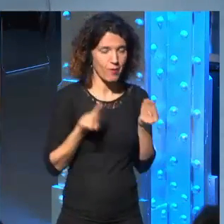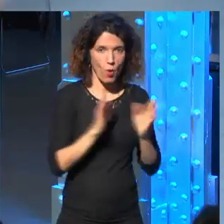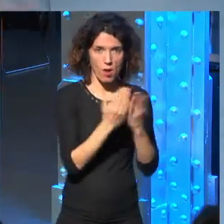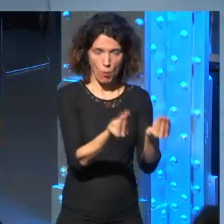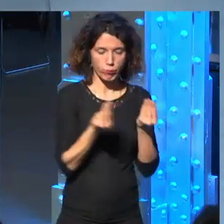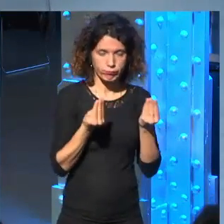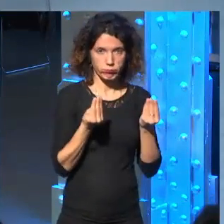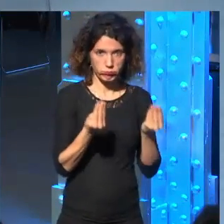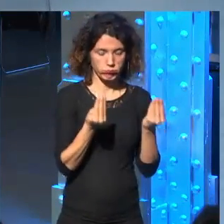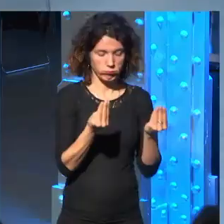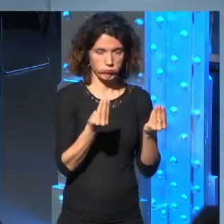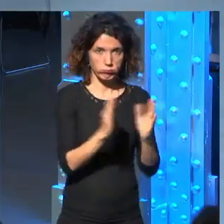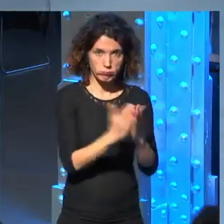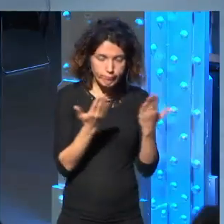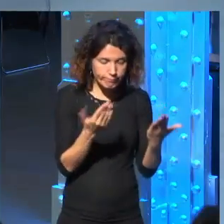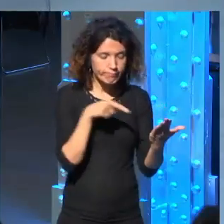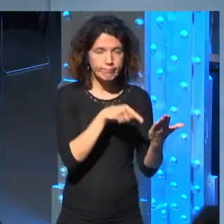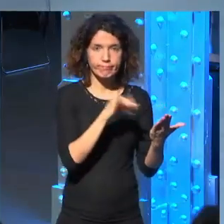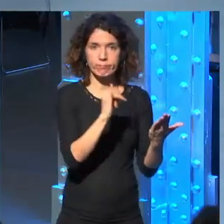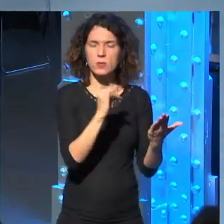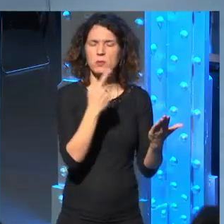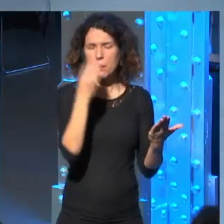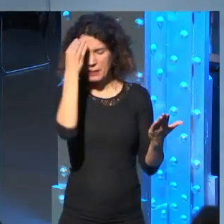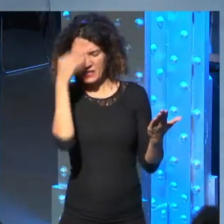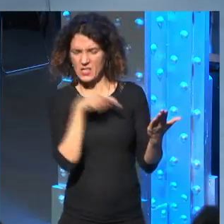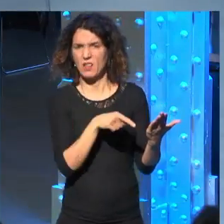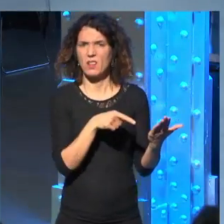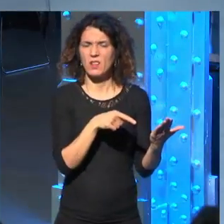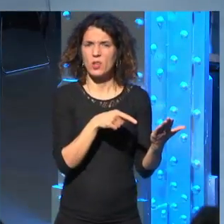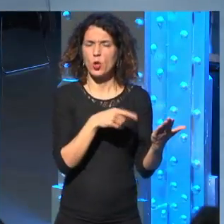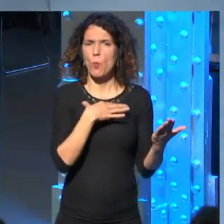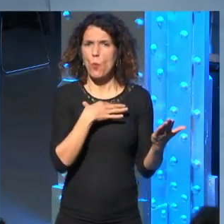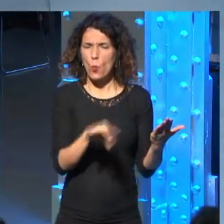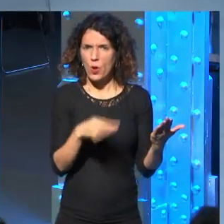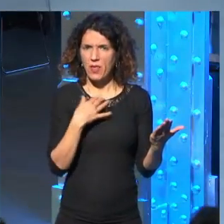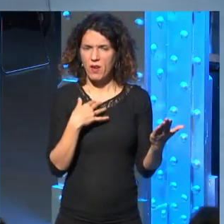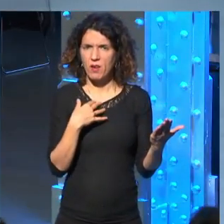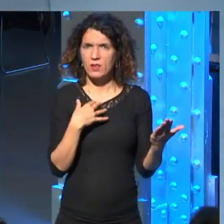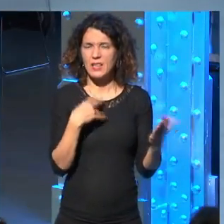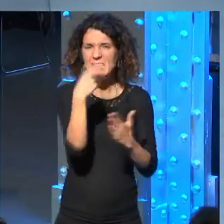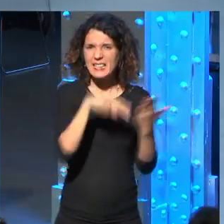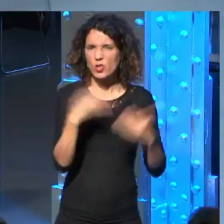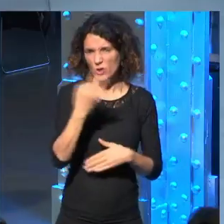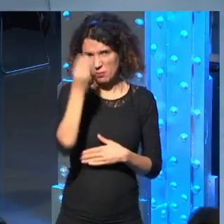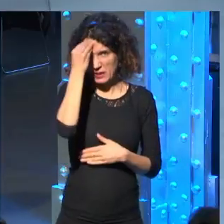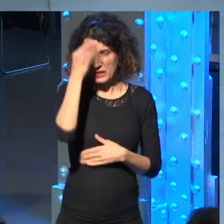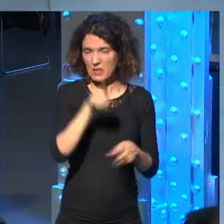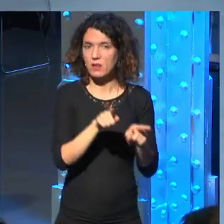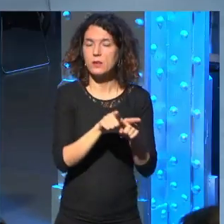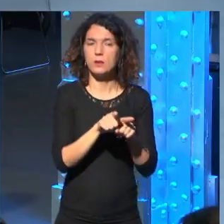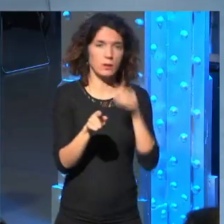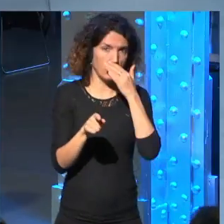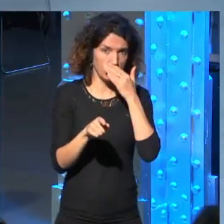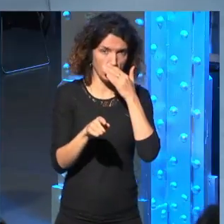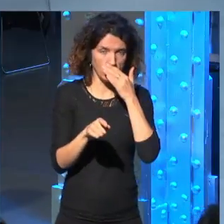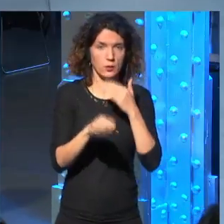famous Anna Karenina. Then I was thinking, Tolstoy liked Trollope, this British author.